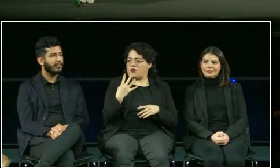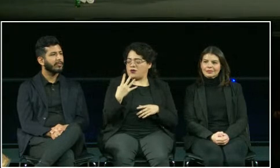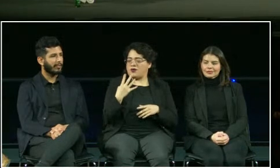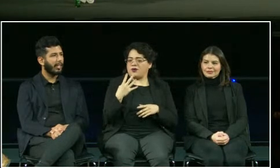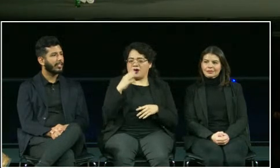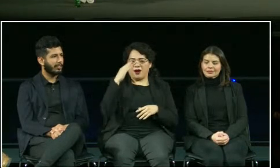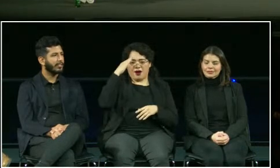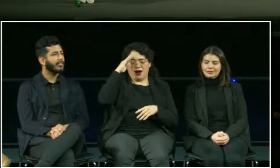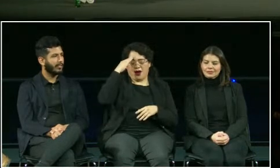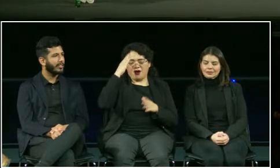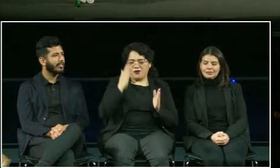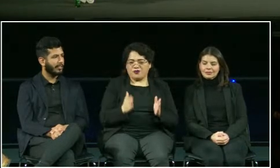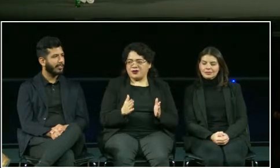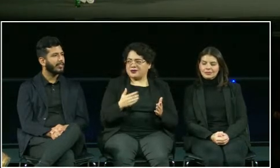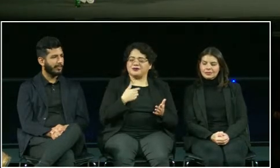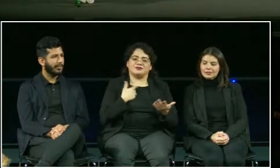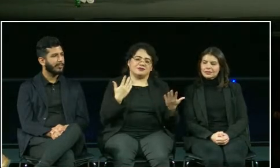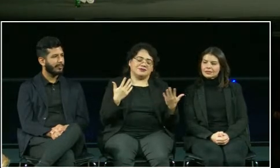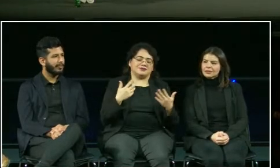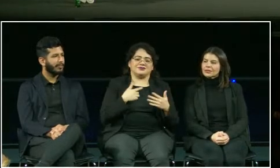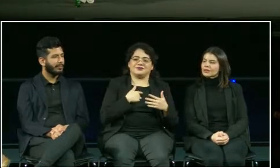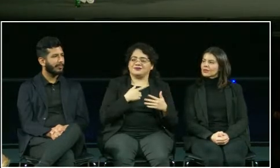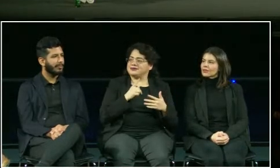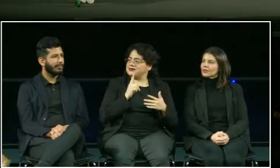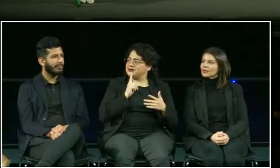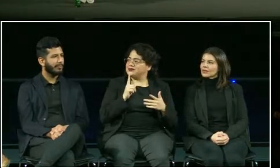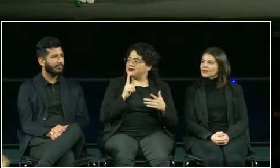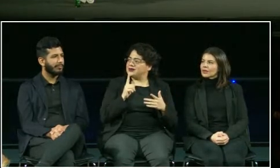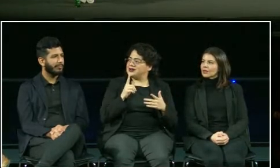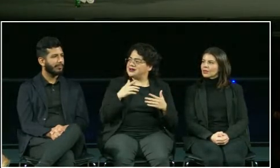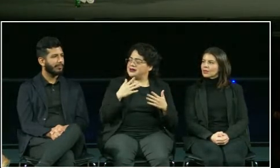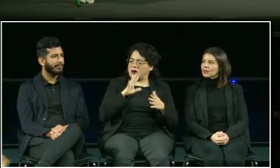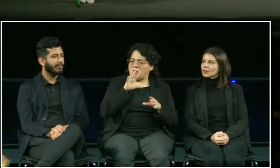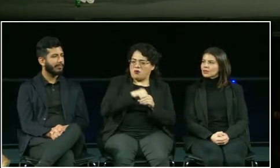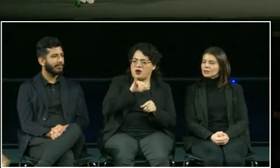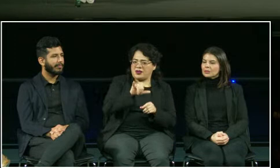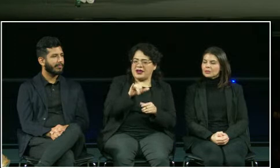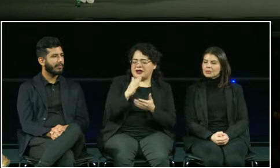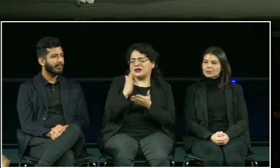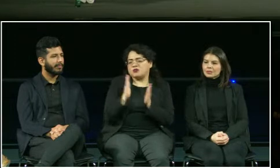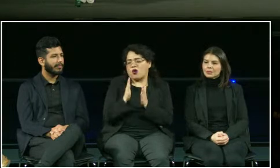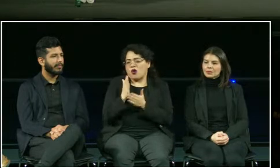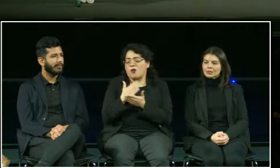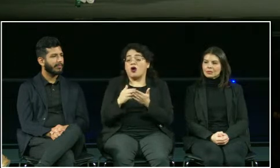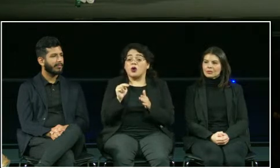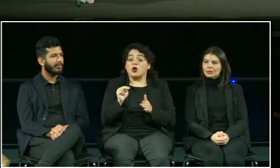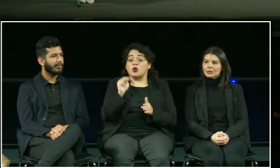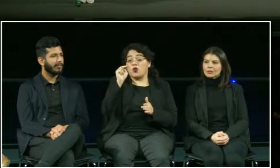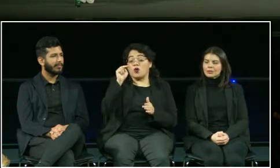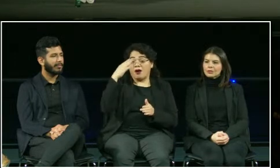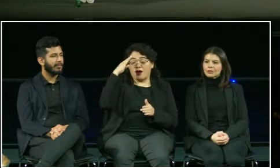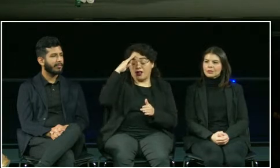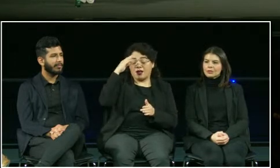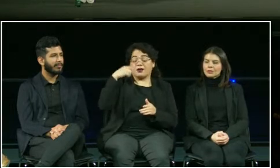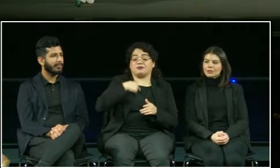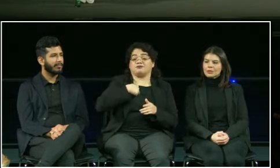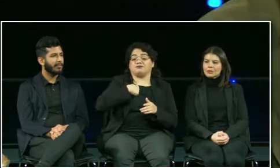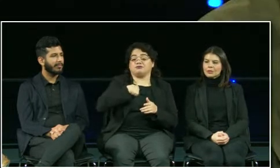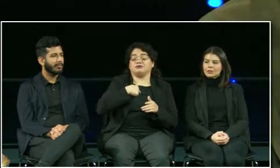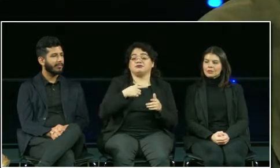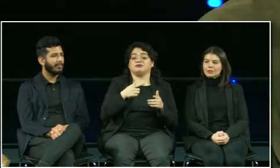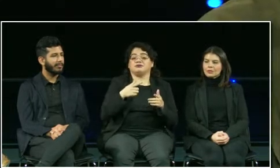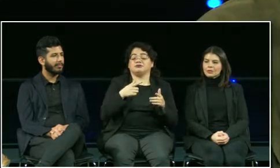And we feel very, very proud to be a small part of that, but, you know, especially representing Northern Ireland, where I come from. And, you